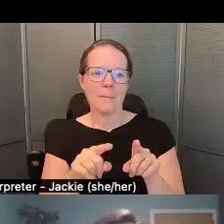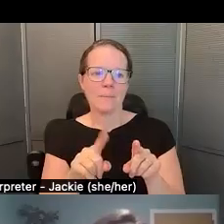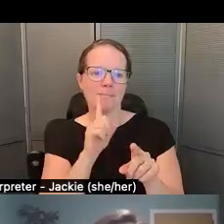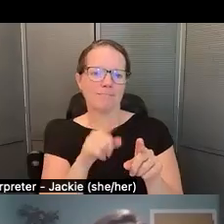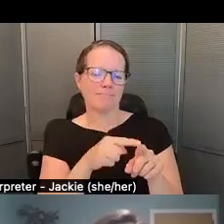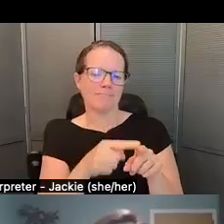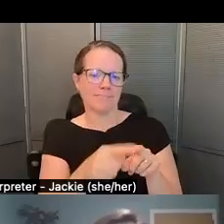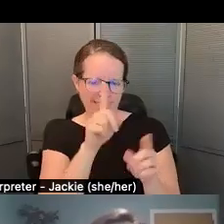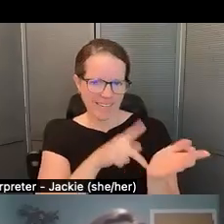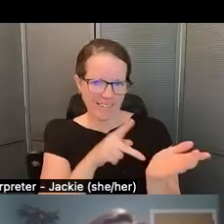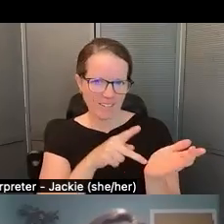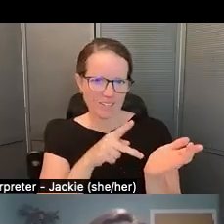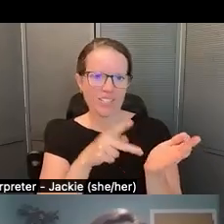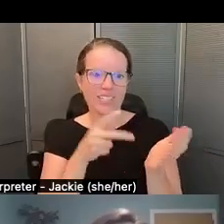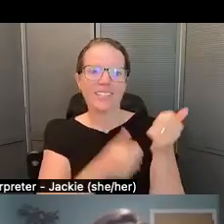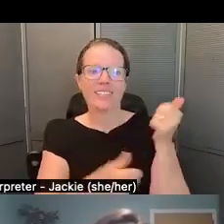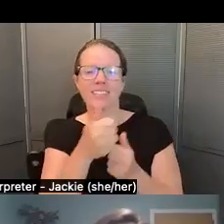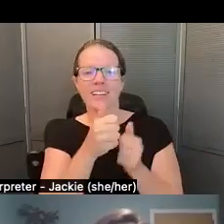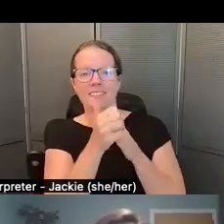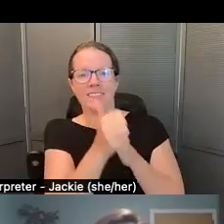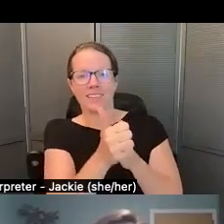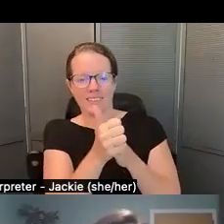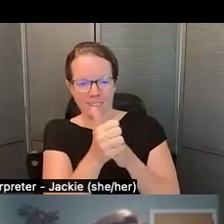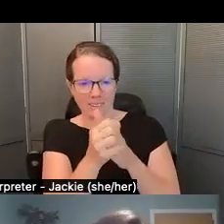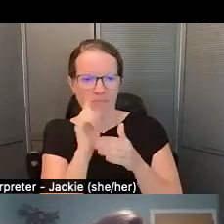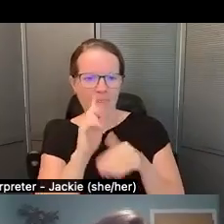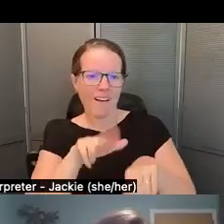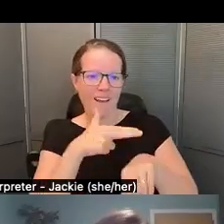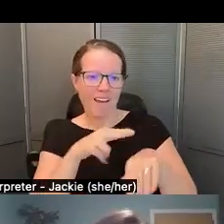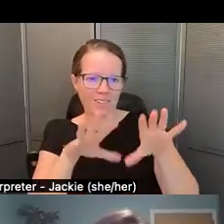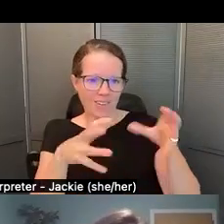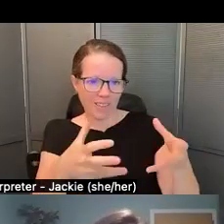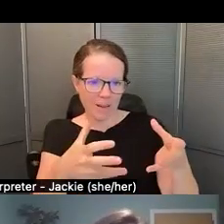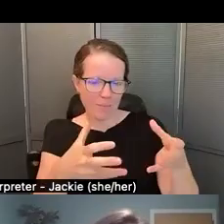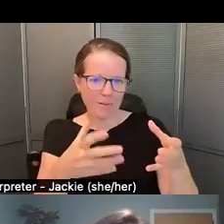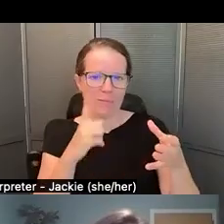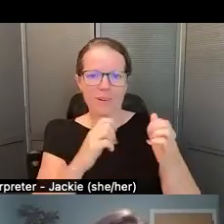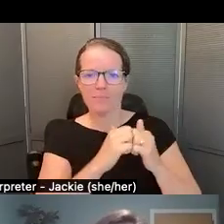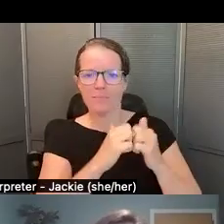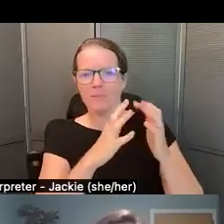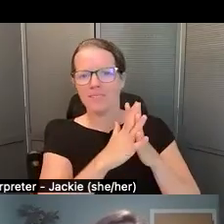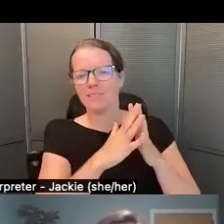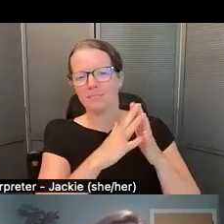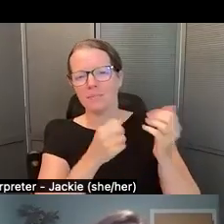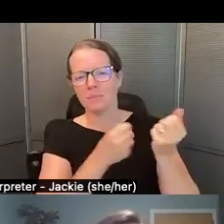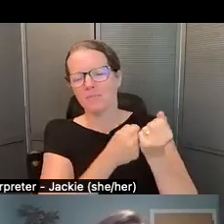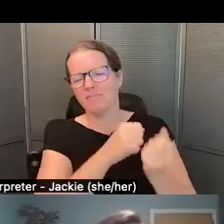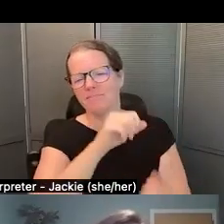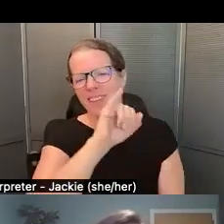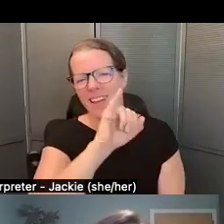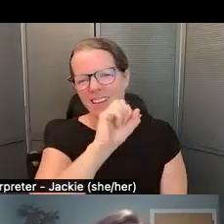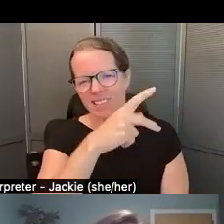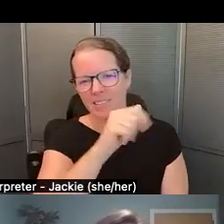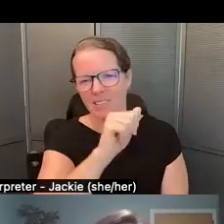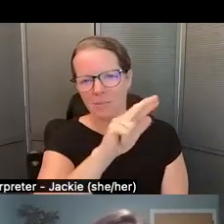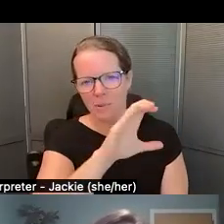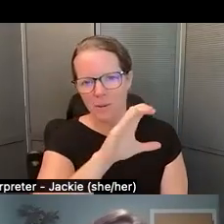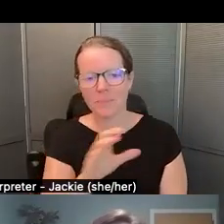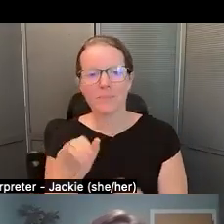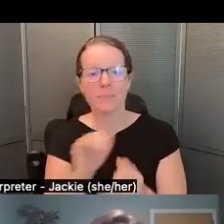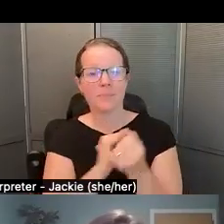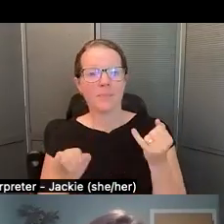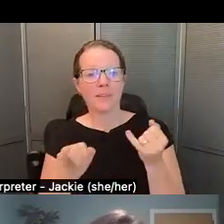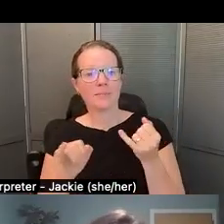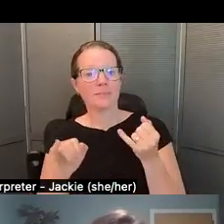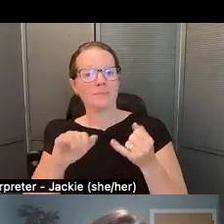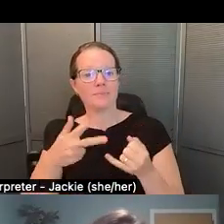an executive leader of the National Collaborative for Implementation Support at iSPARC. And Dr. Michelle Crist is an instructor